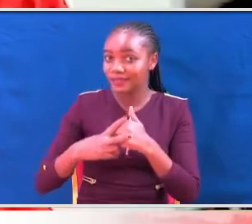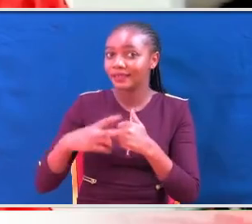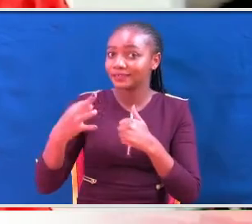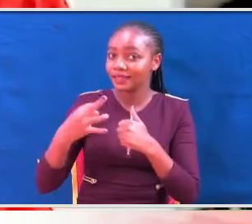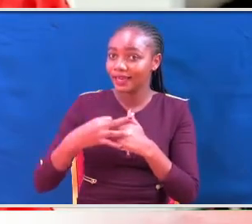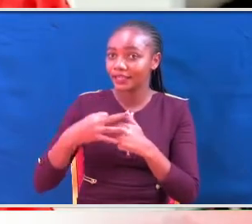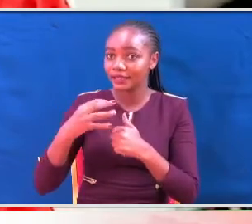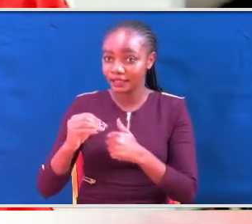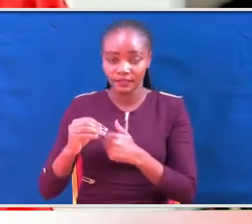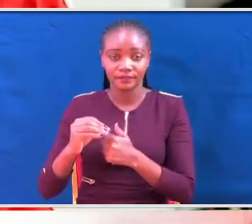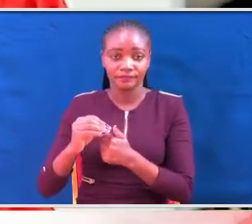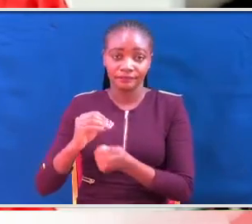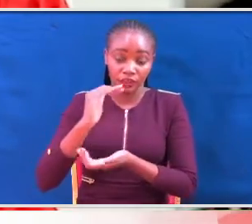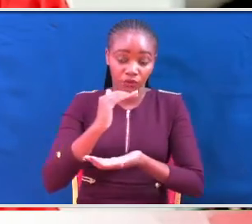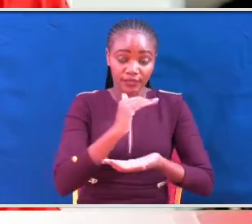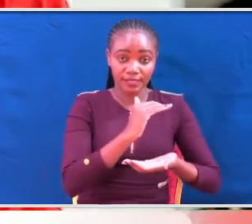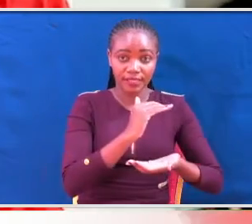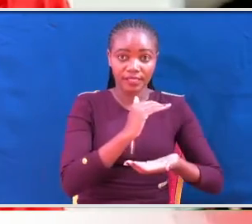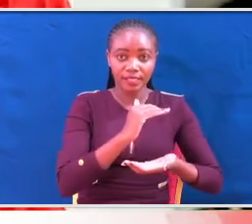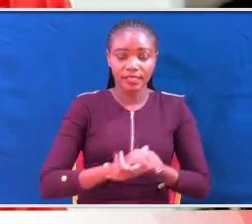1,760,780 doses.